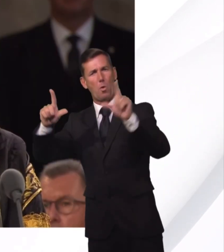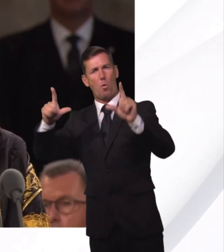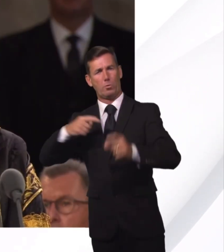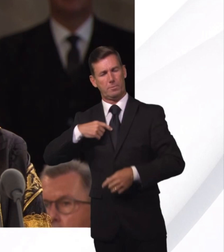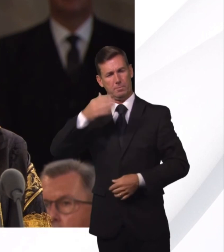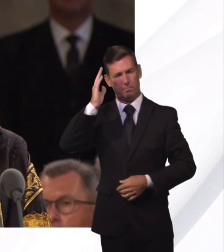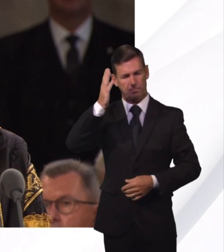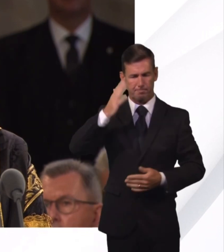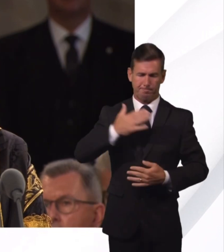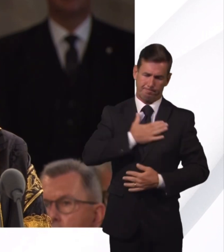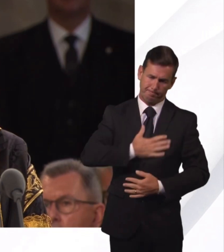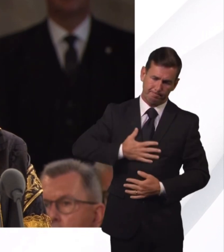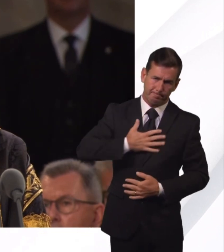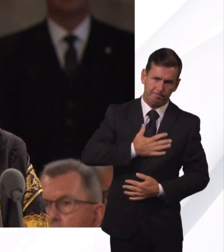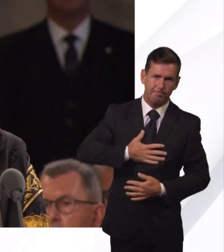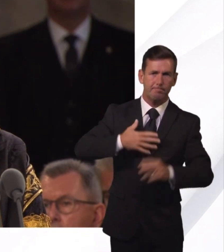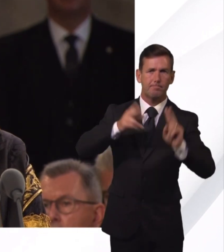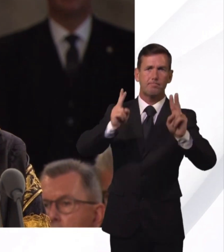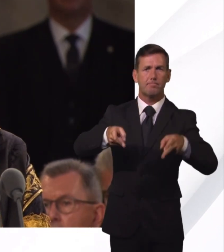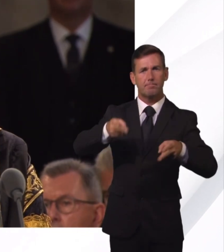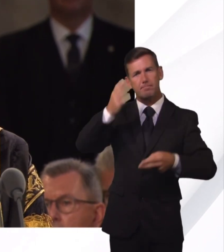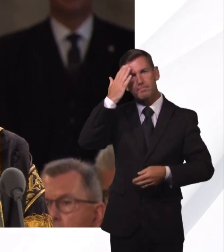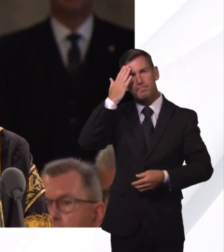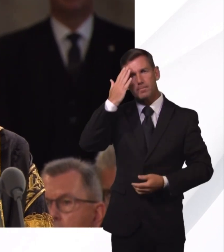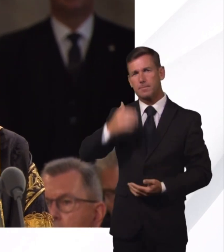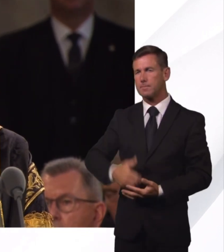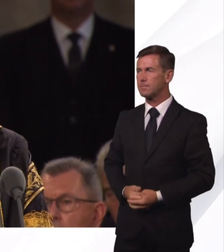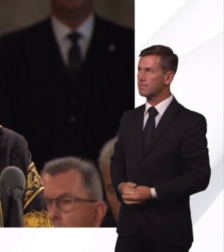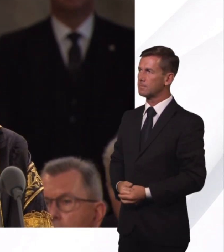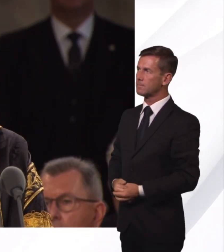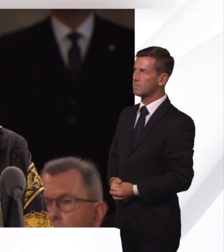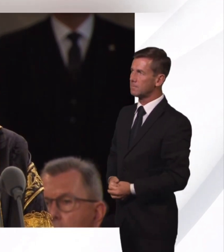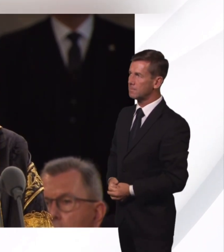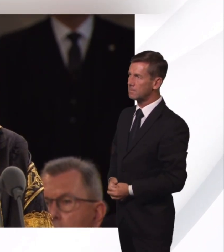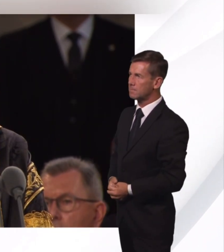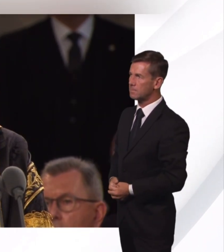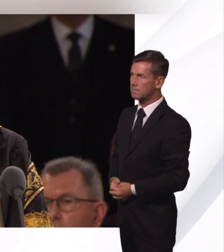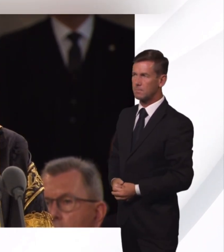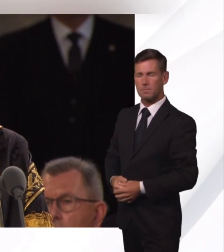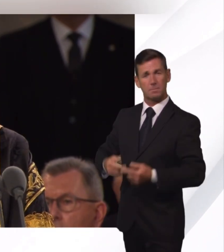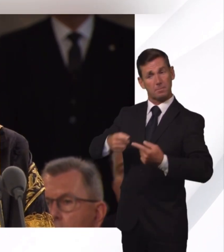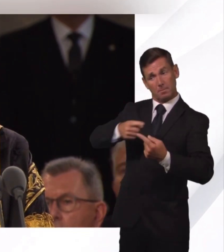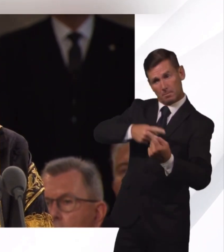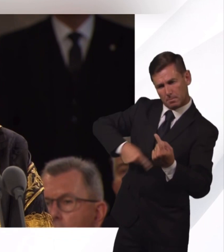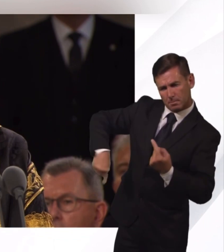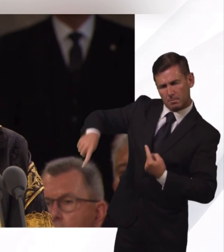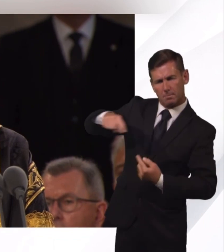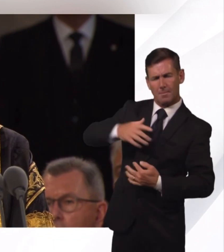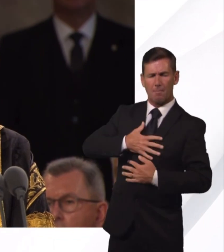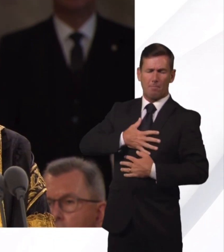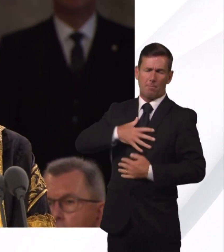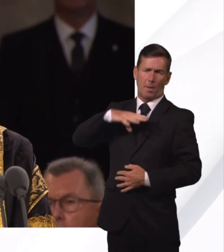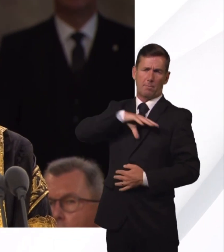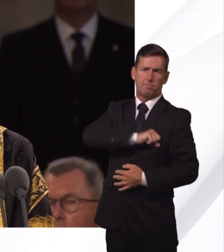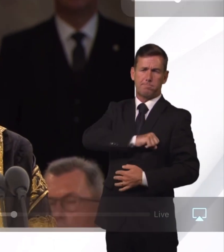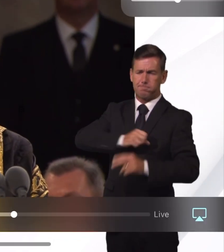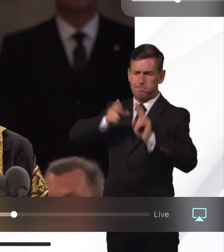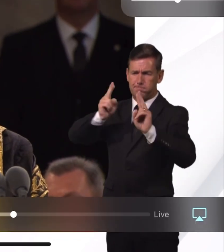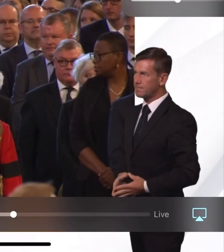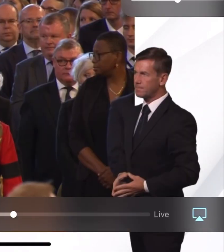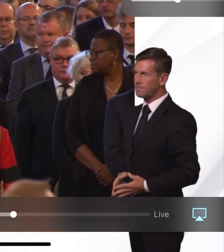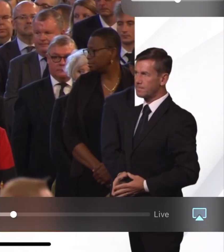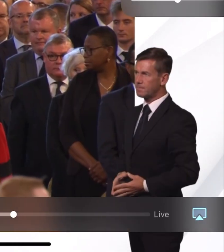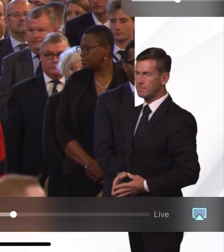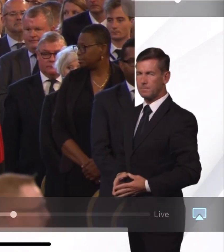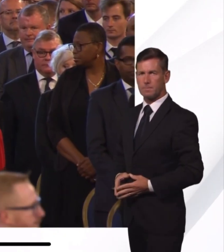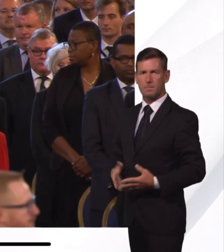It is a loss to all of us, but we know, most of all, it is a loss to you, Your Majesty, and